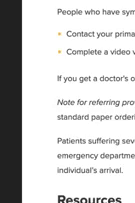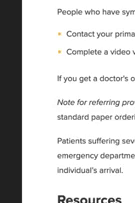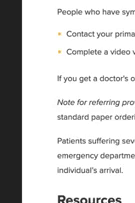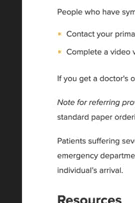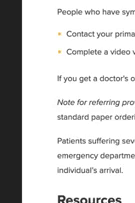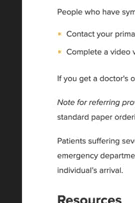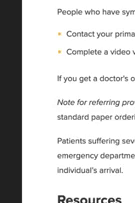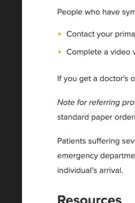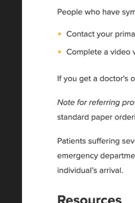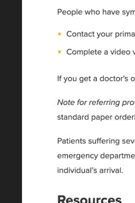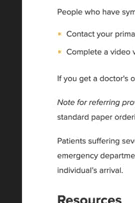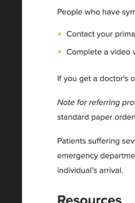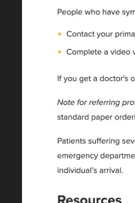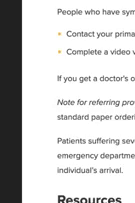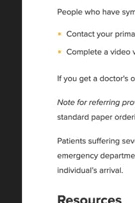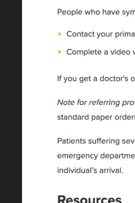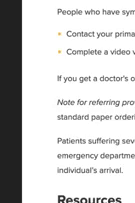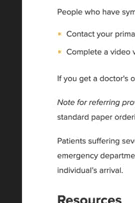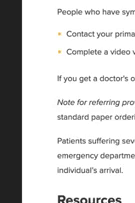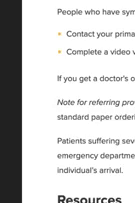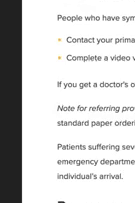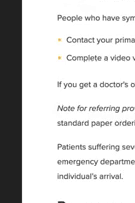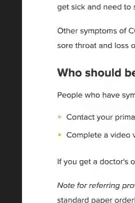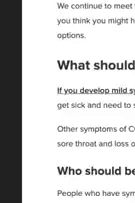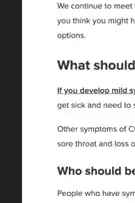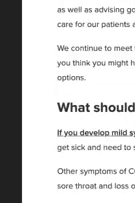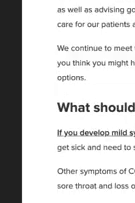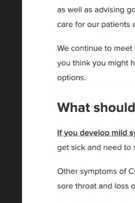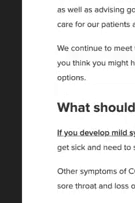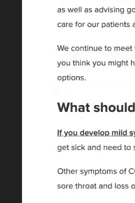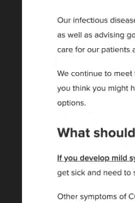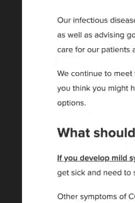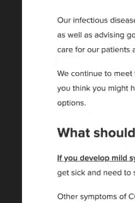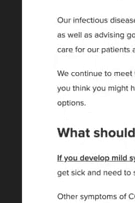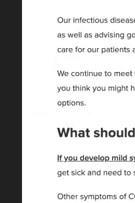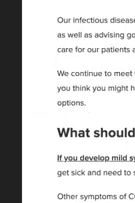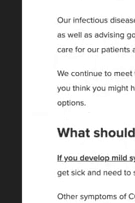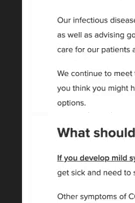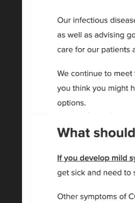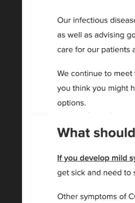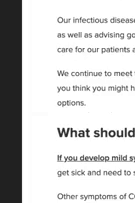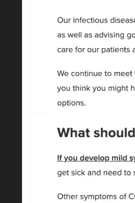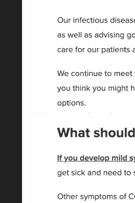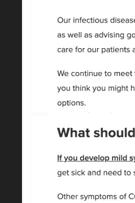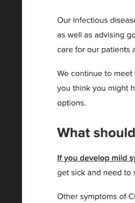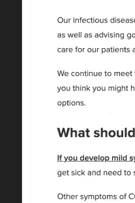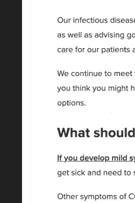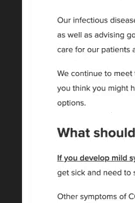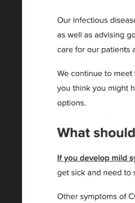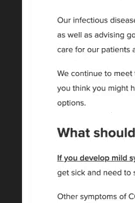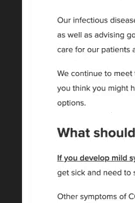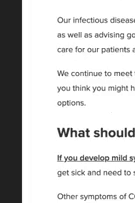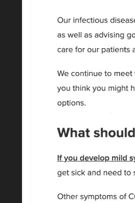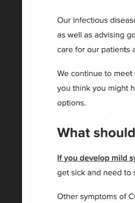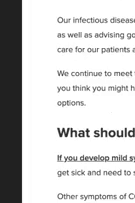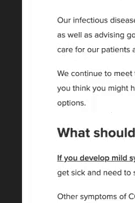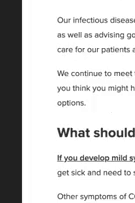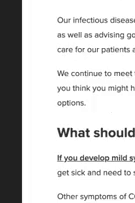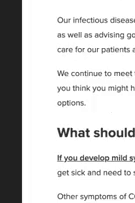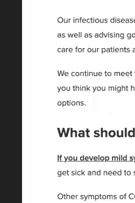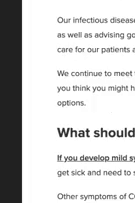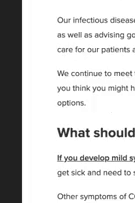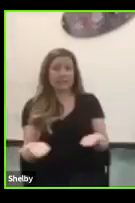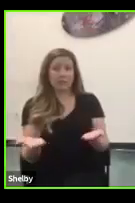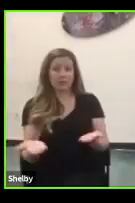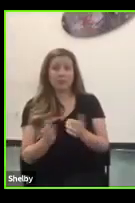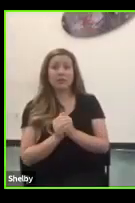muhealthvideovisits.org. So those are kind of the two simplest strategies to get tested